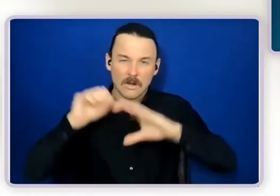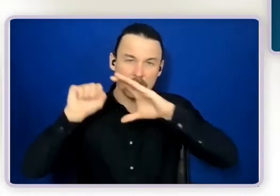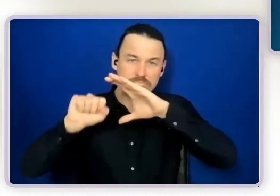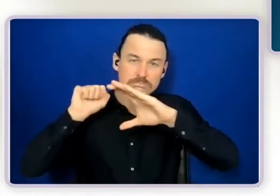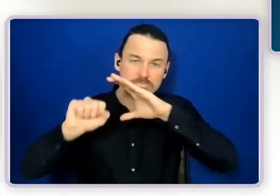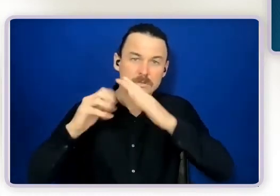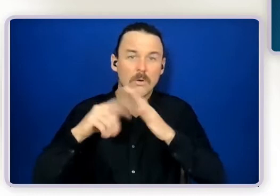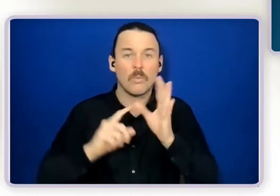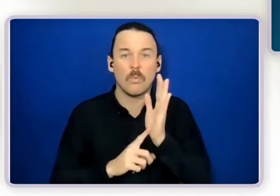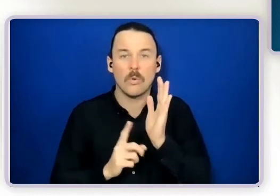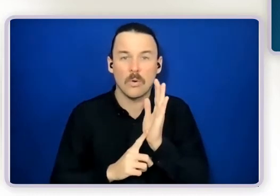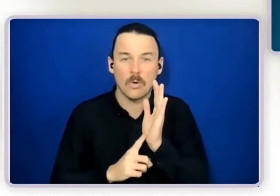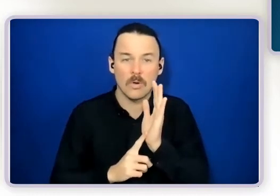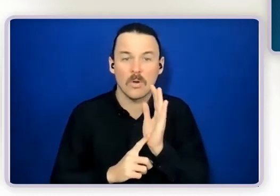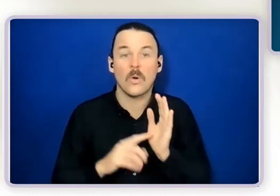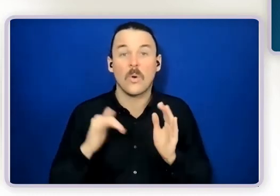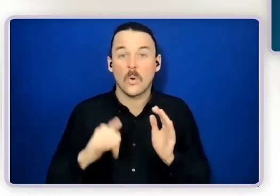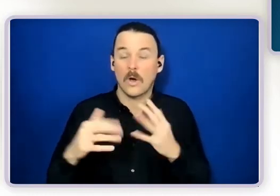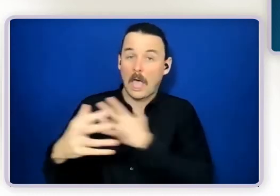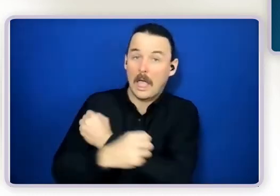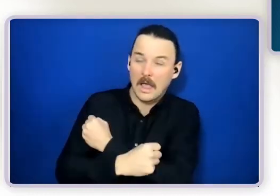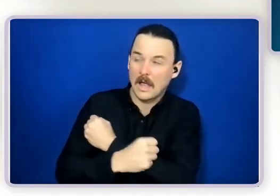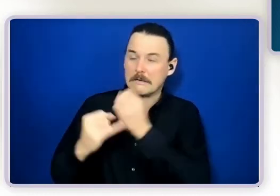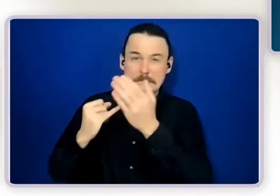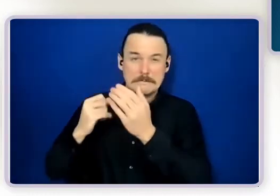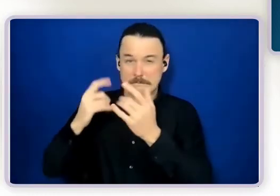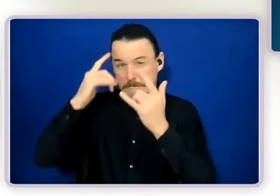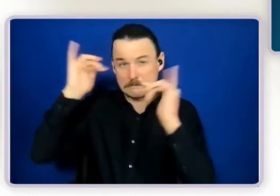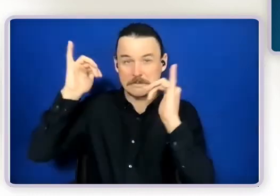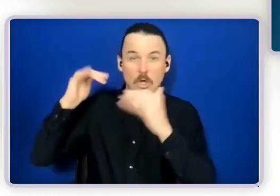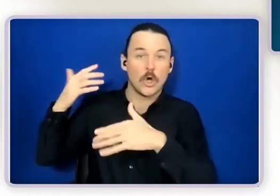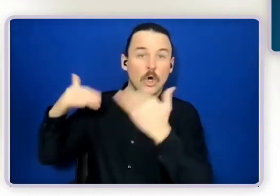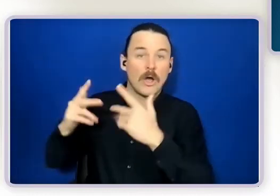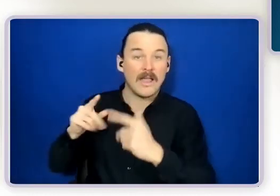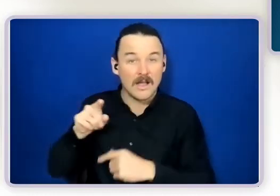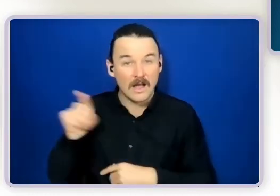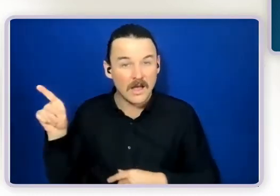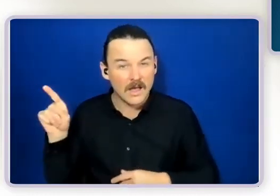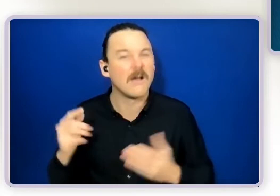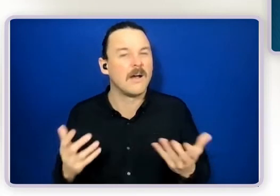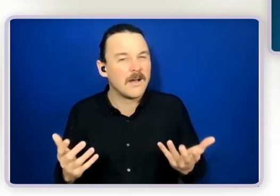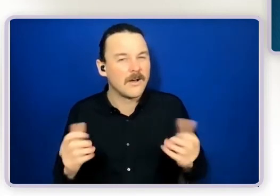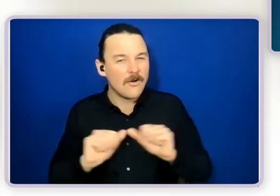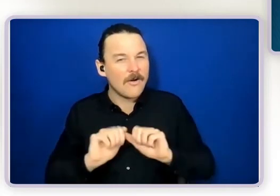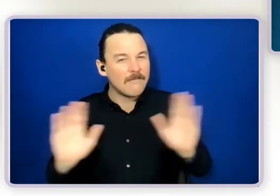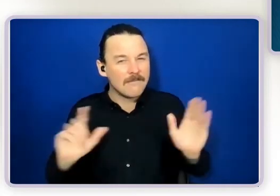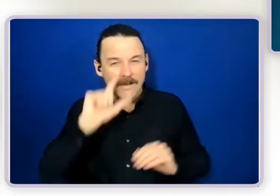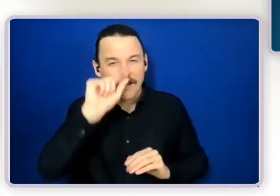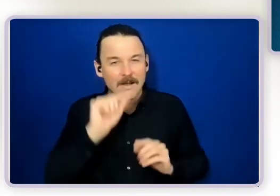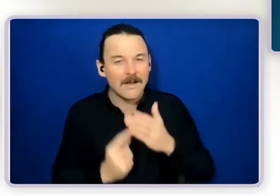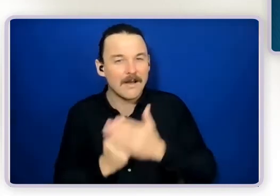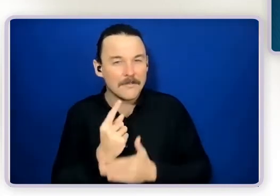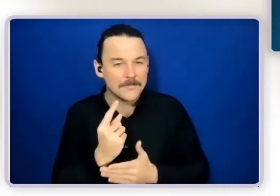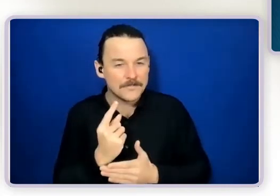pretty obvious. And so should almost anyone, and I'm going to suggest that almost anyone